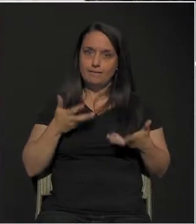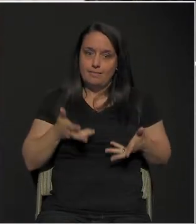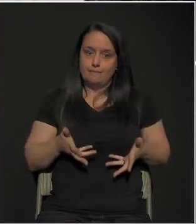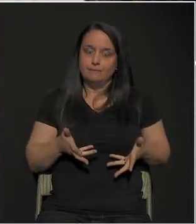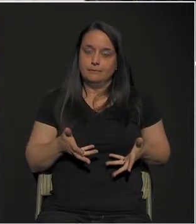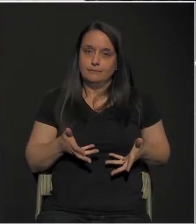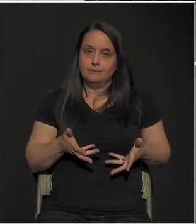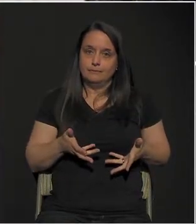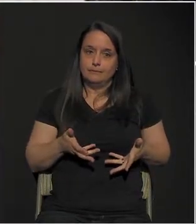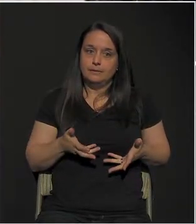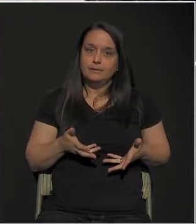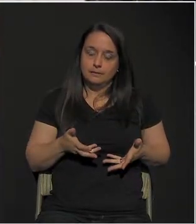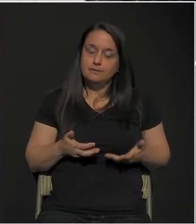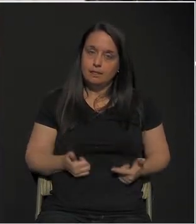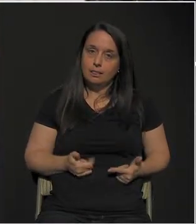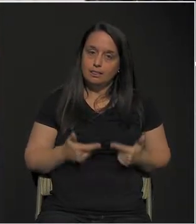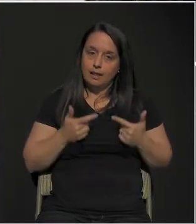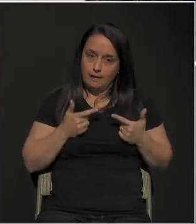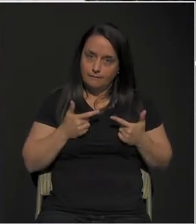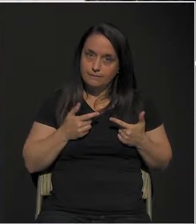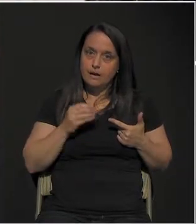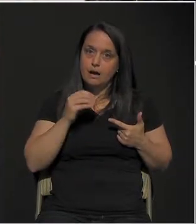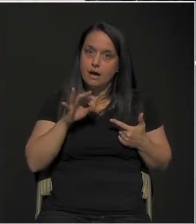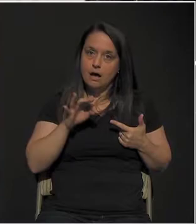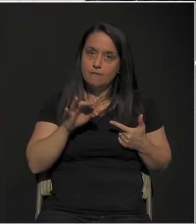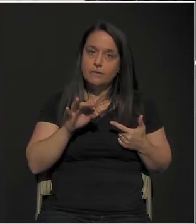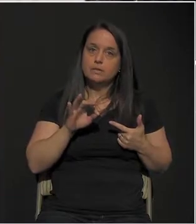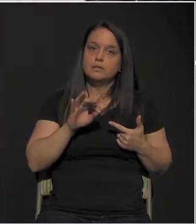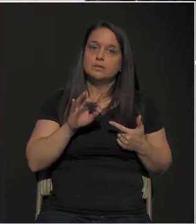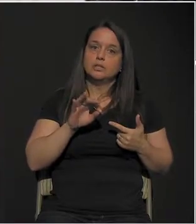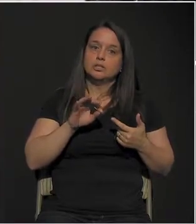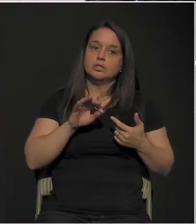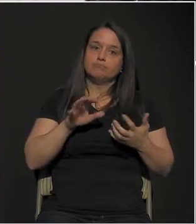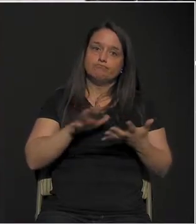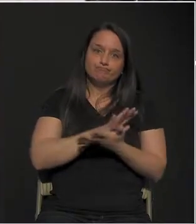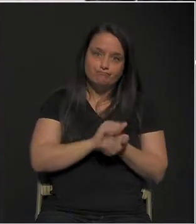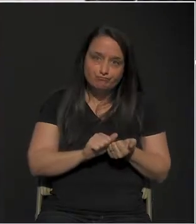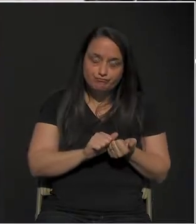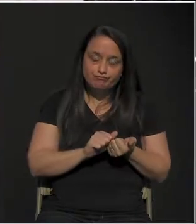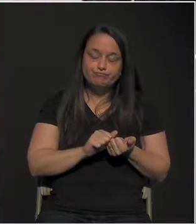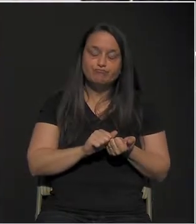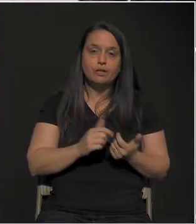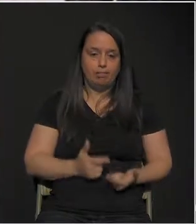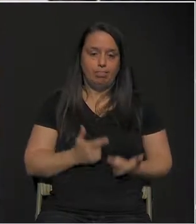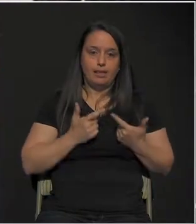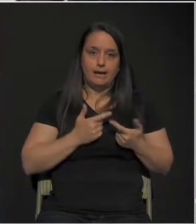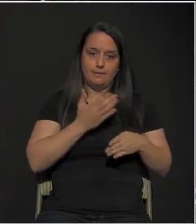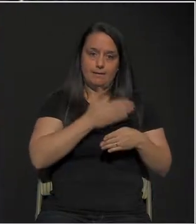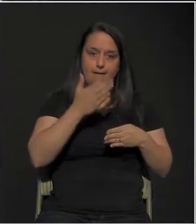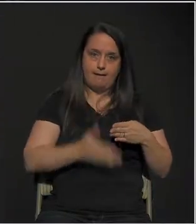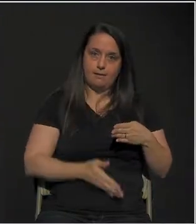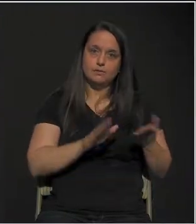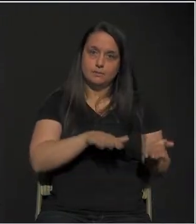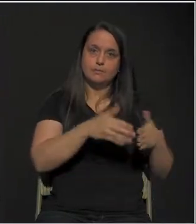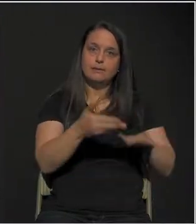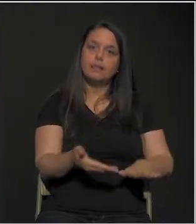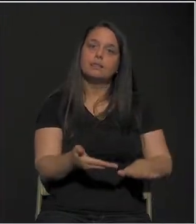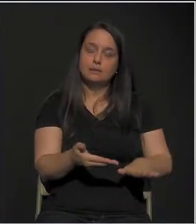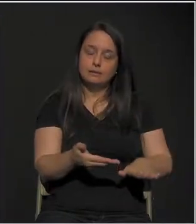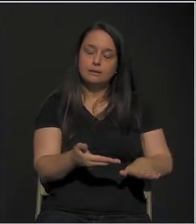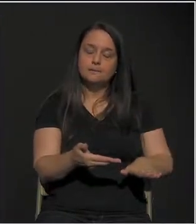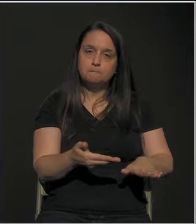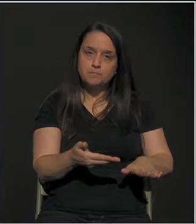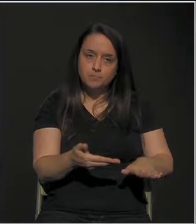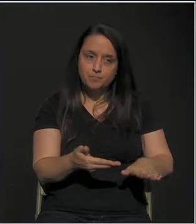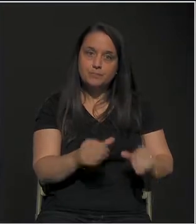is a life of corruption, a life that ends in death. And I would argue, based on scripture, a life that ends